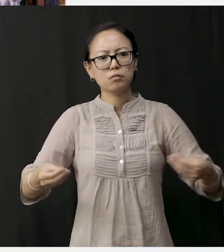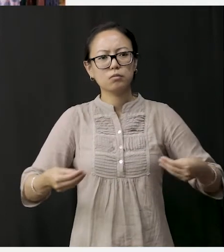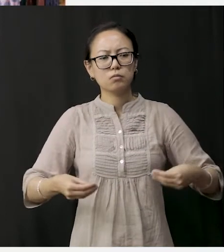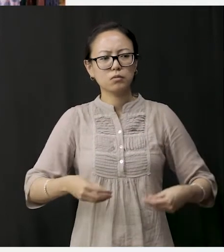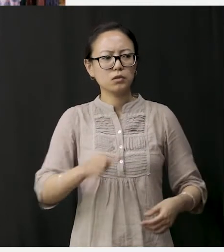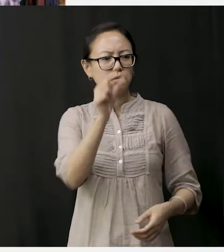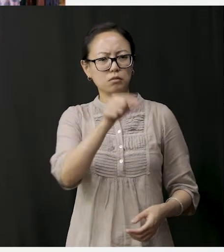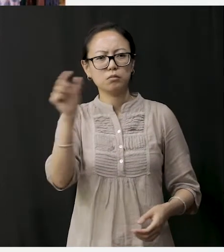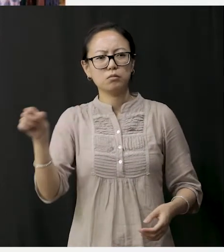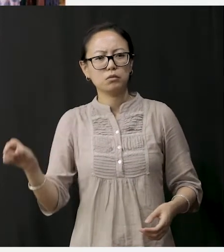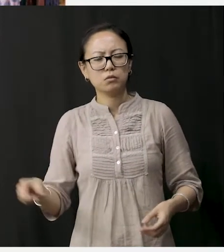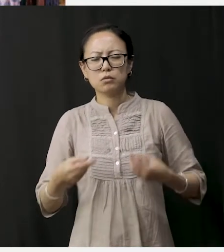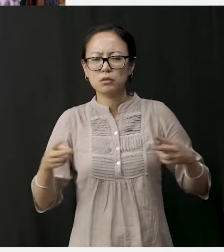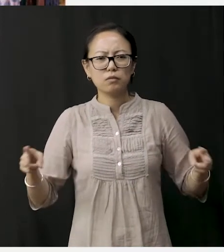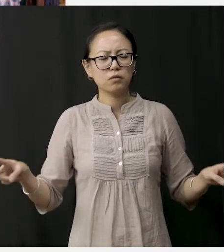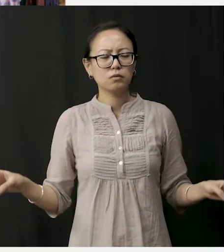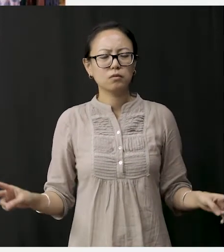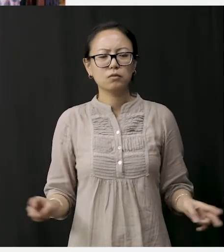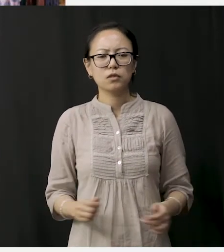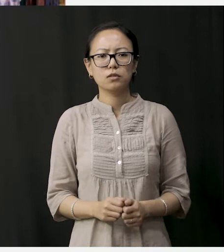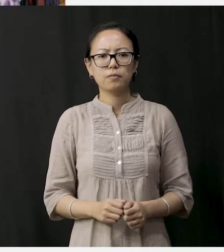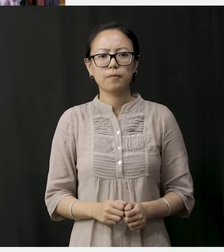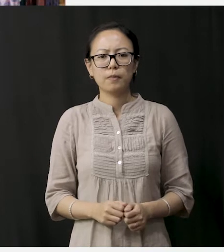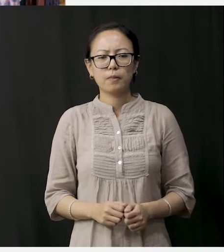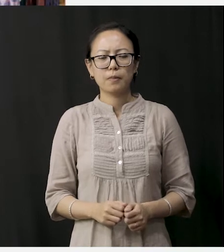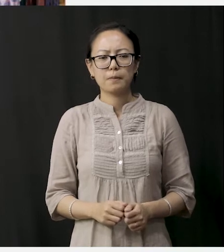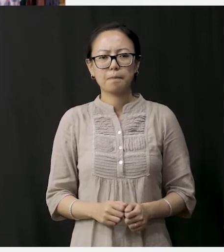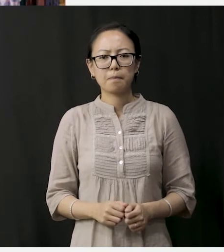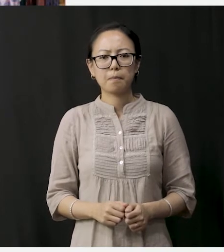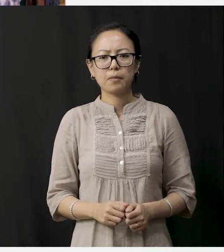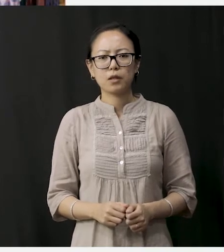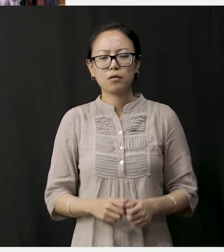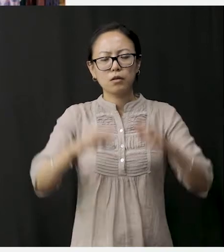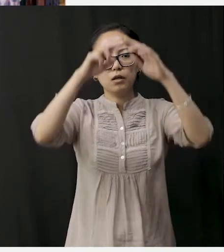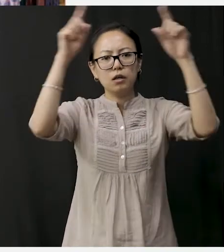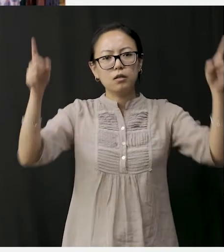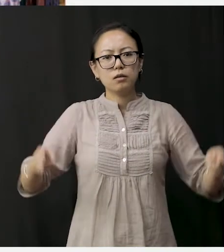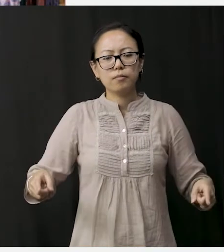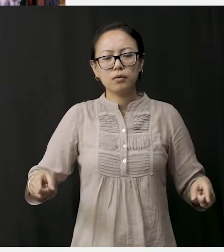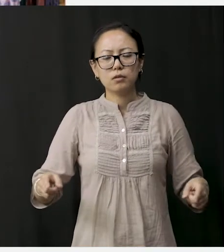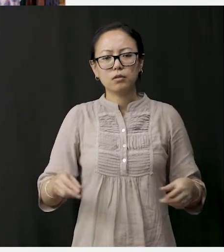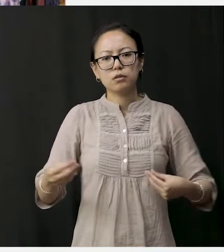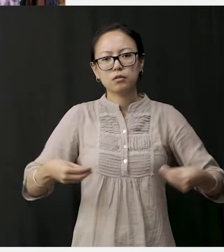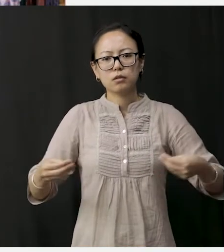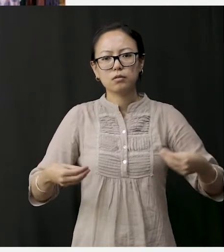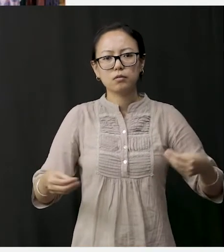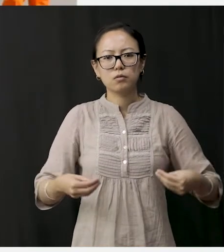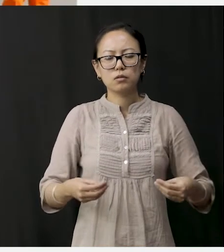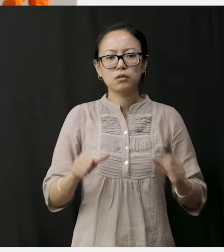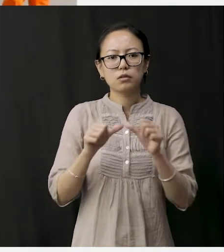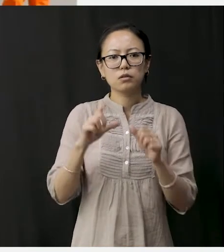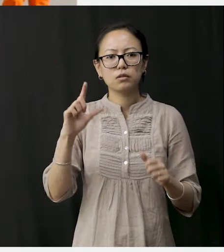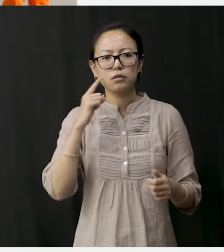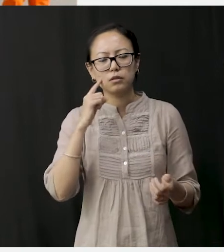this market, though there were so many people, there were three people who really got his attention, okay.